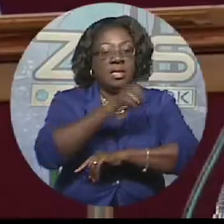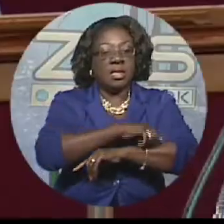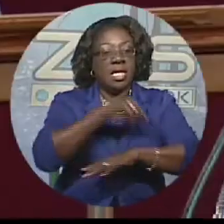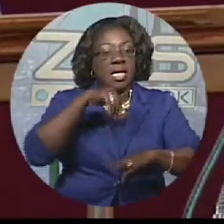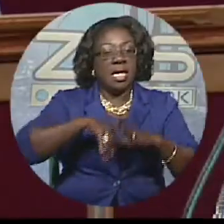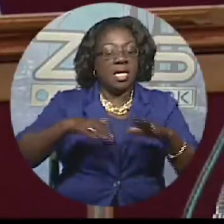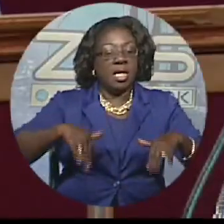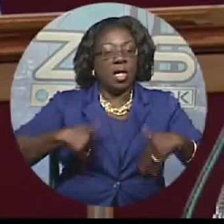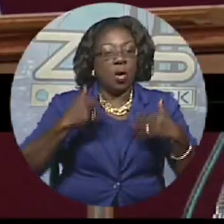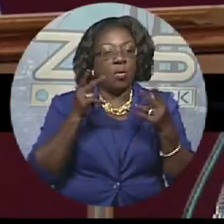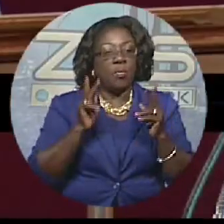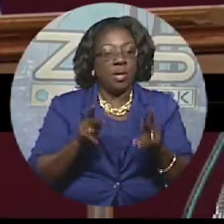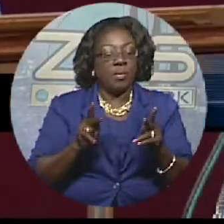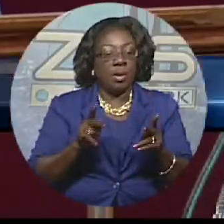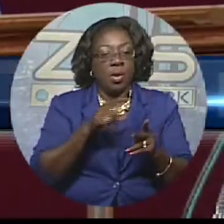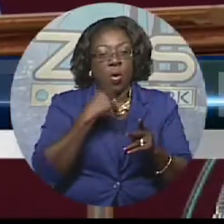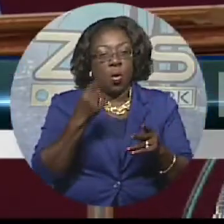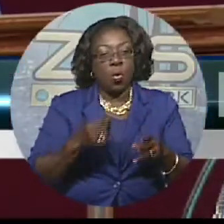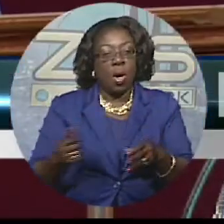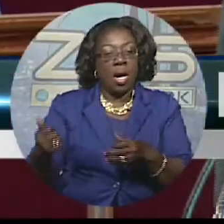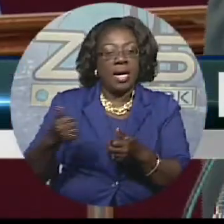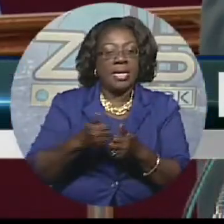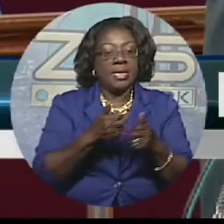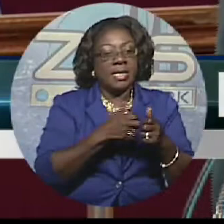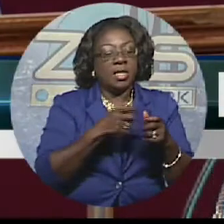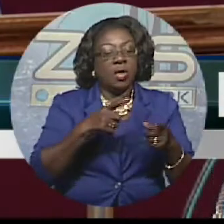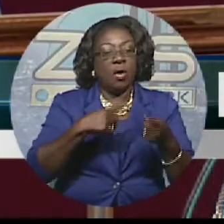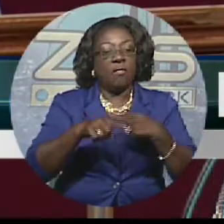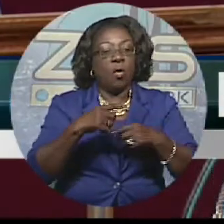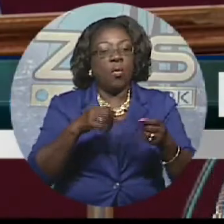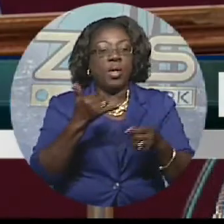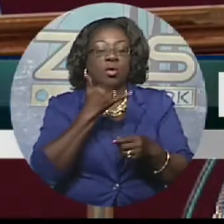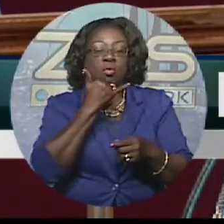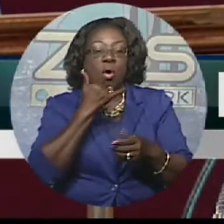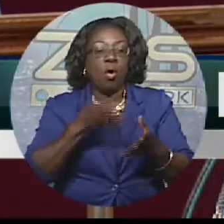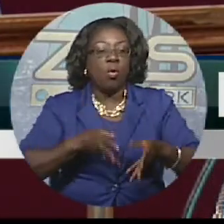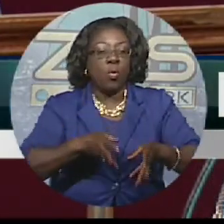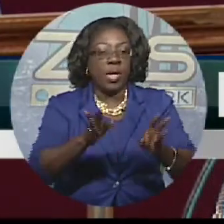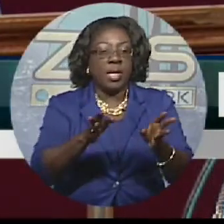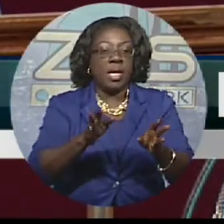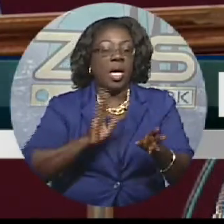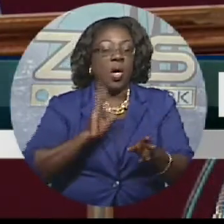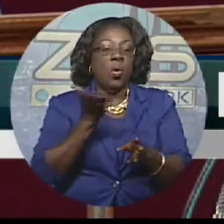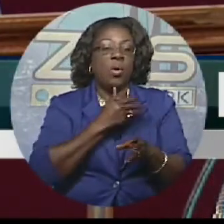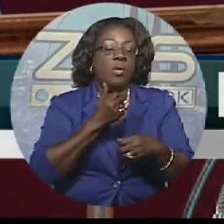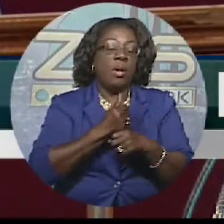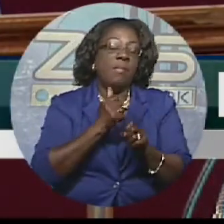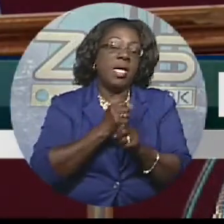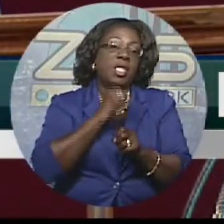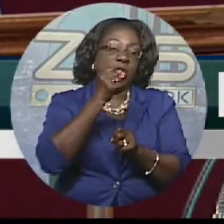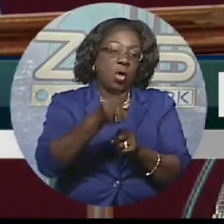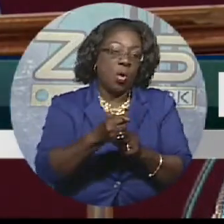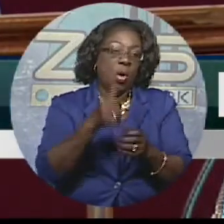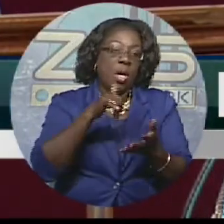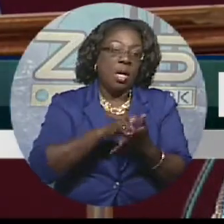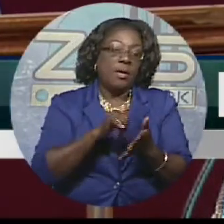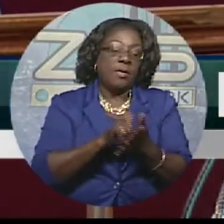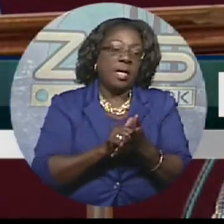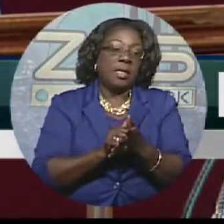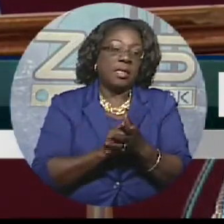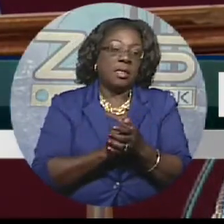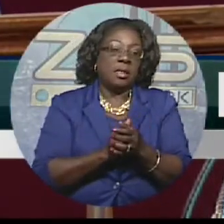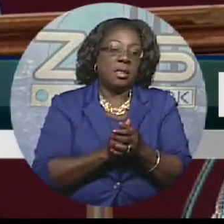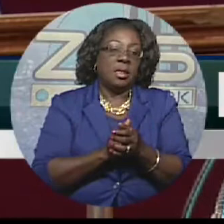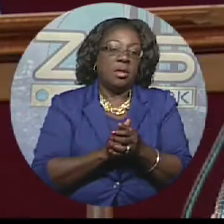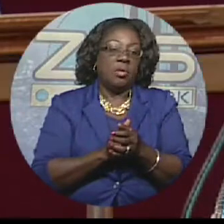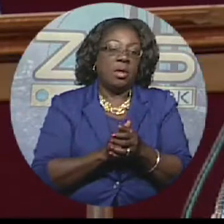people who are in danger of falling into lives of crime, we will ensure the well-being and productivity